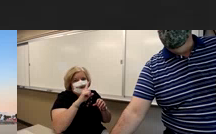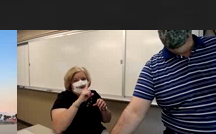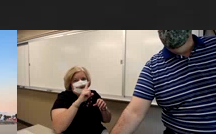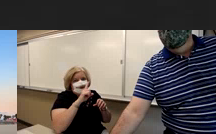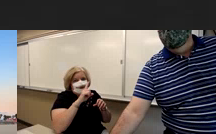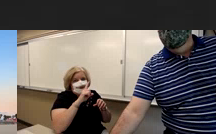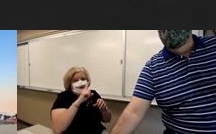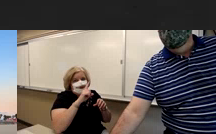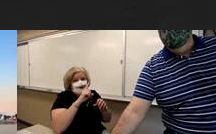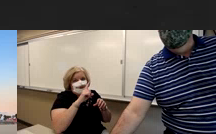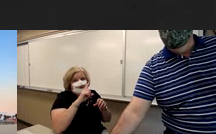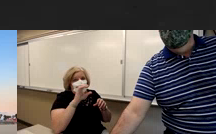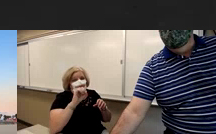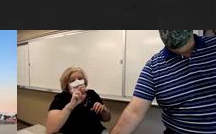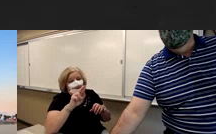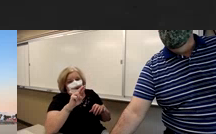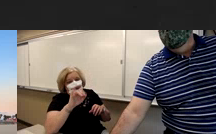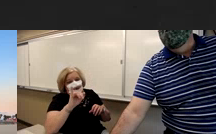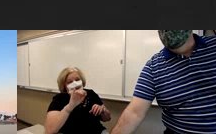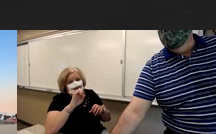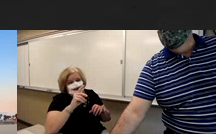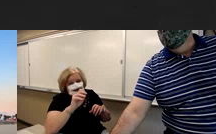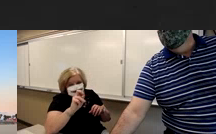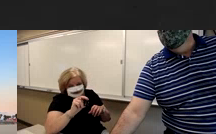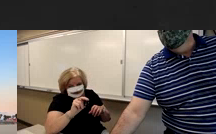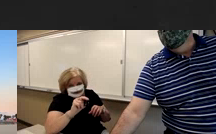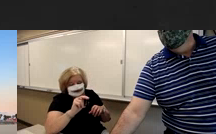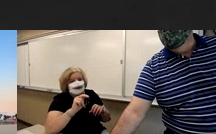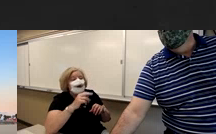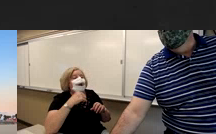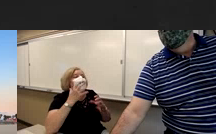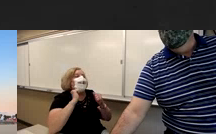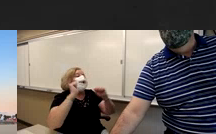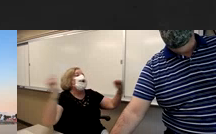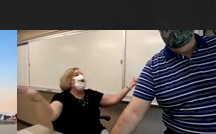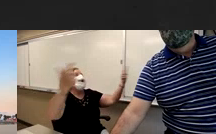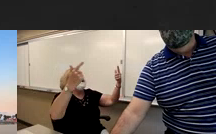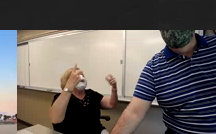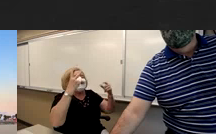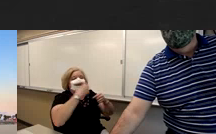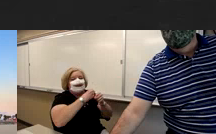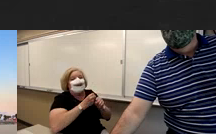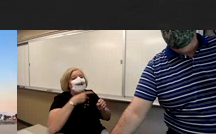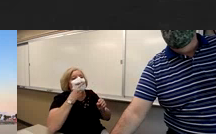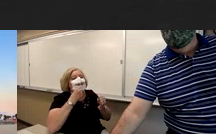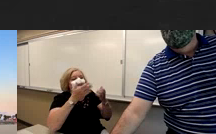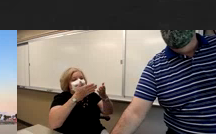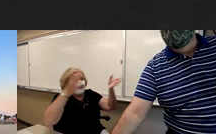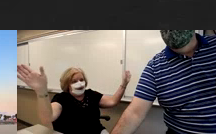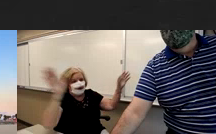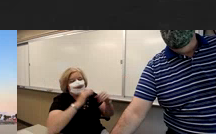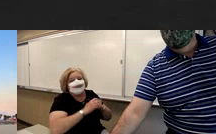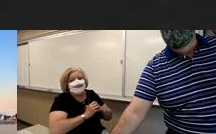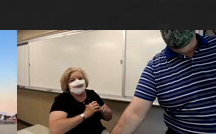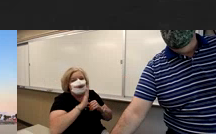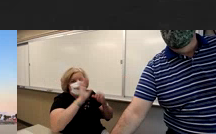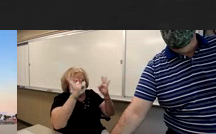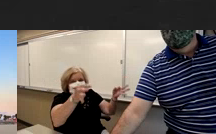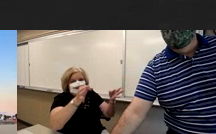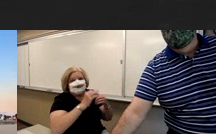an organization, right? And you're like, I want everyone to see this, I would make it public. So it's gonna be up to you how